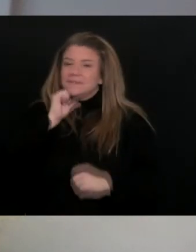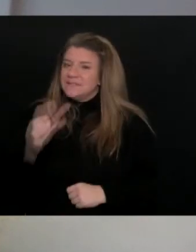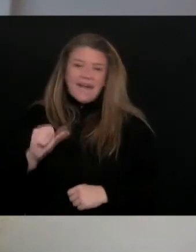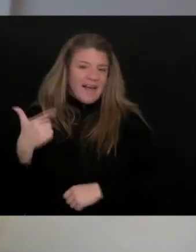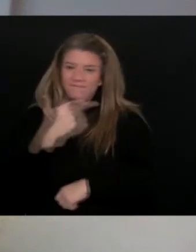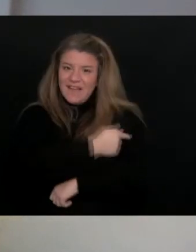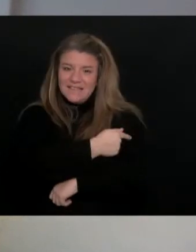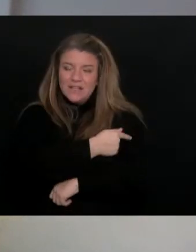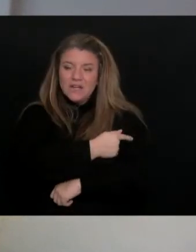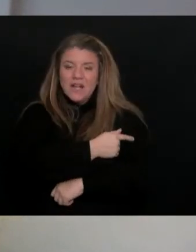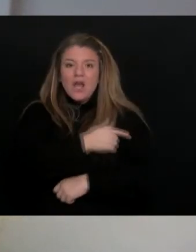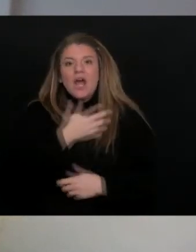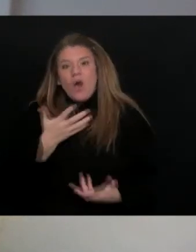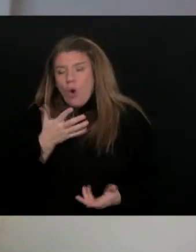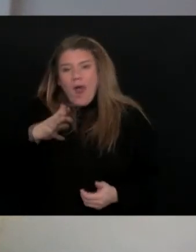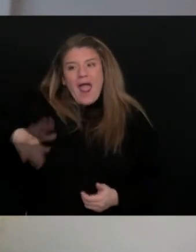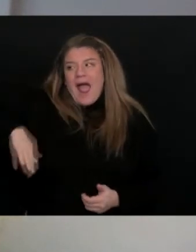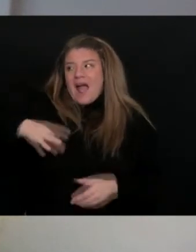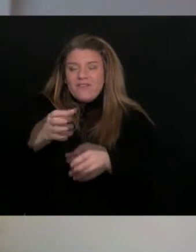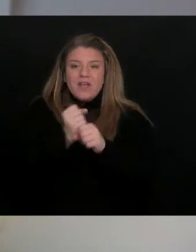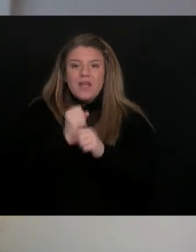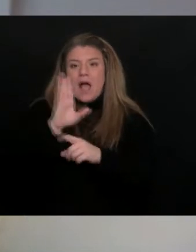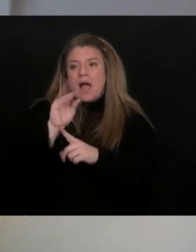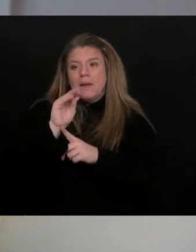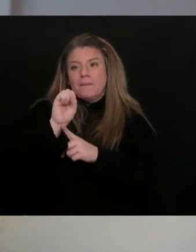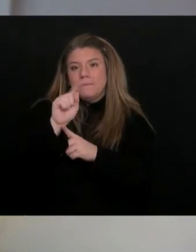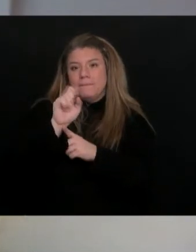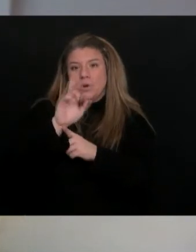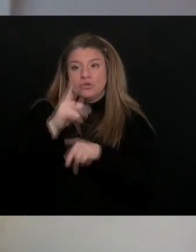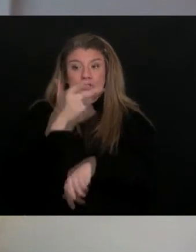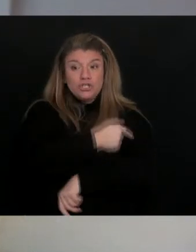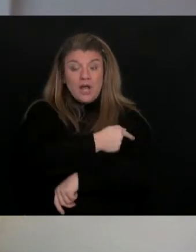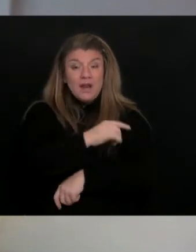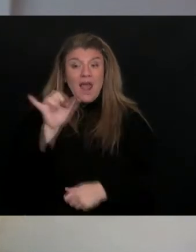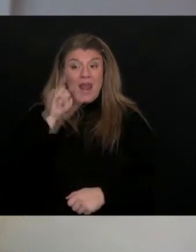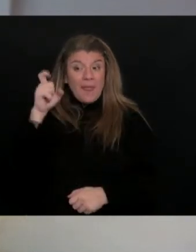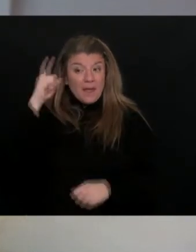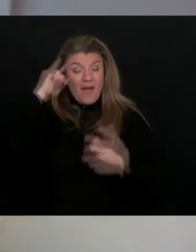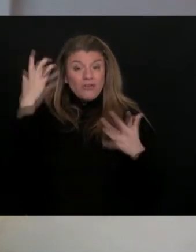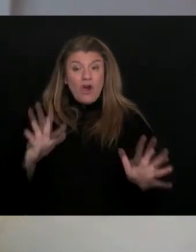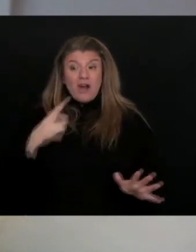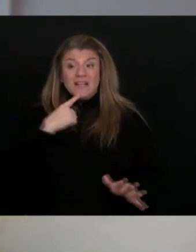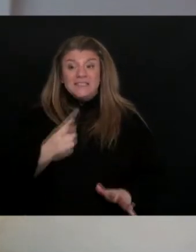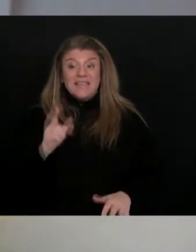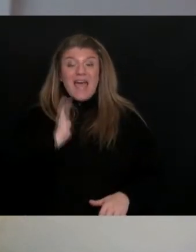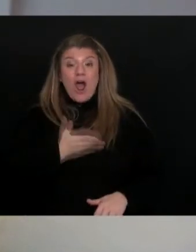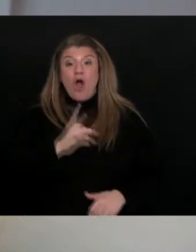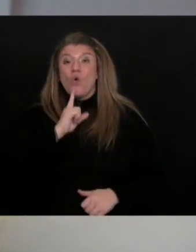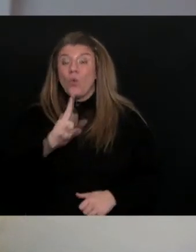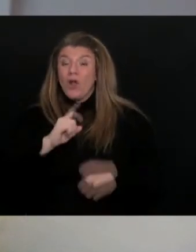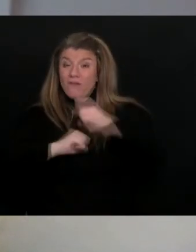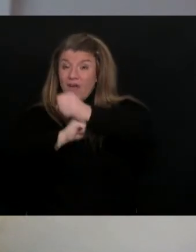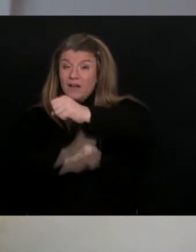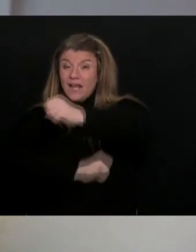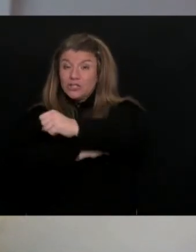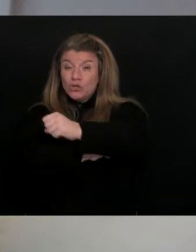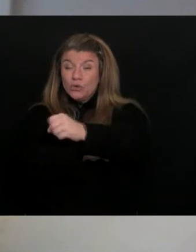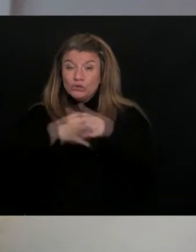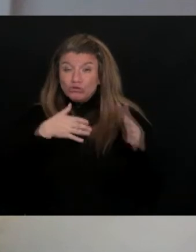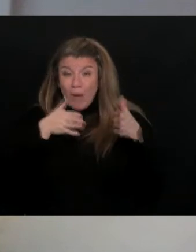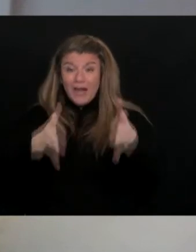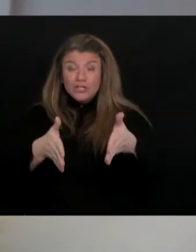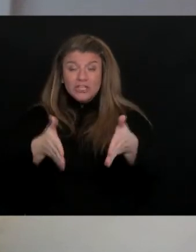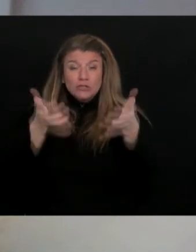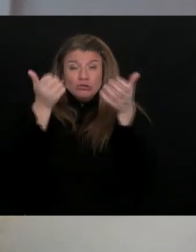not actively gone to get their booster. As the governor said, our real foundational strategy is to make sure that